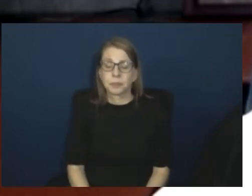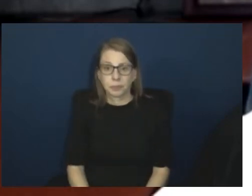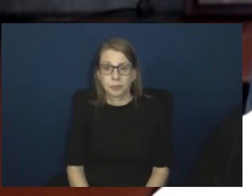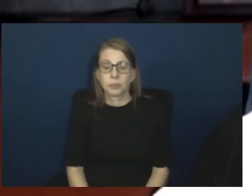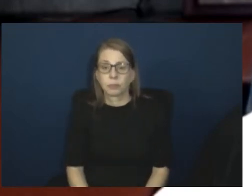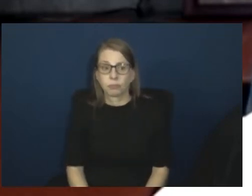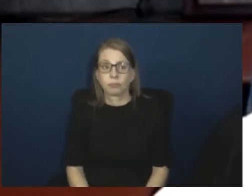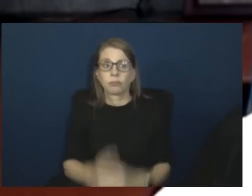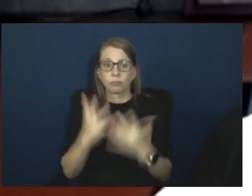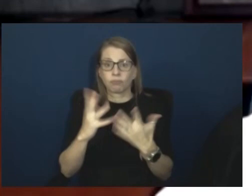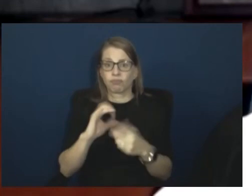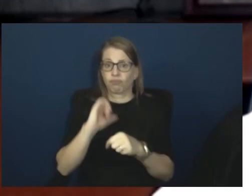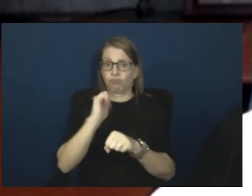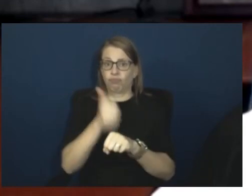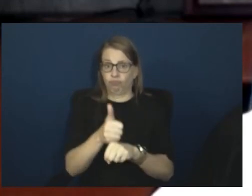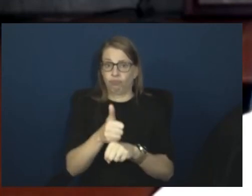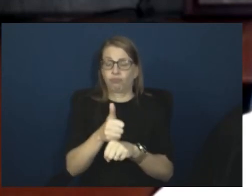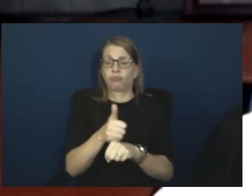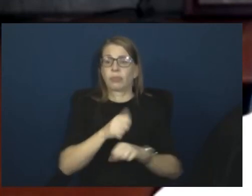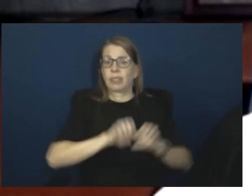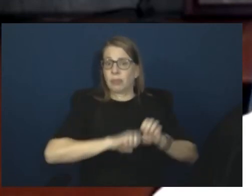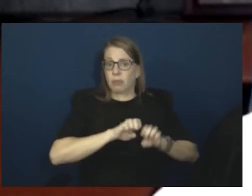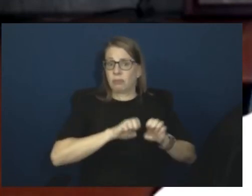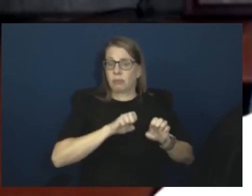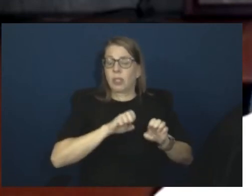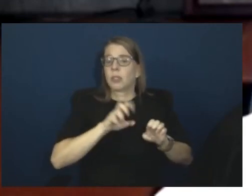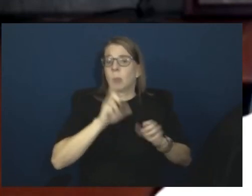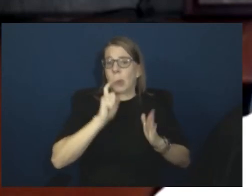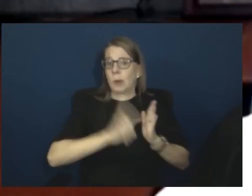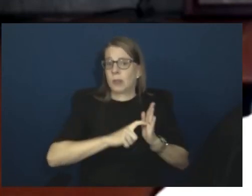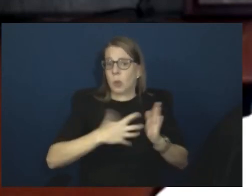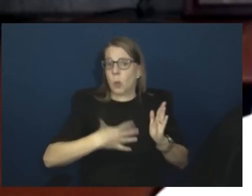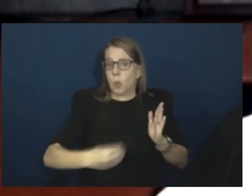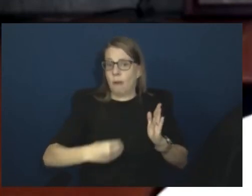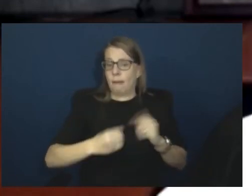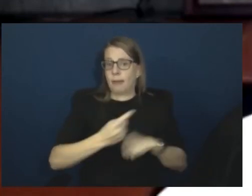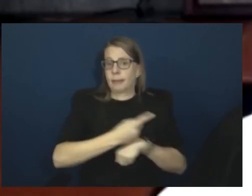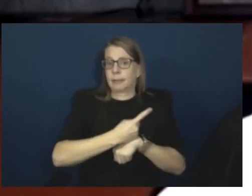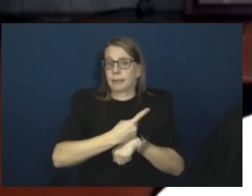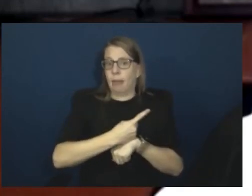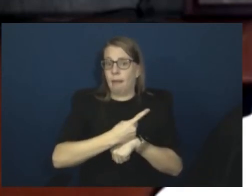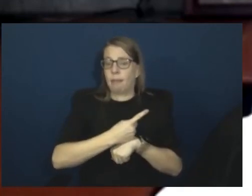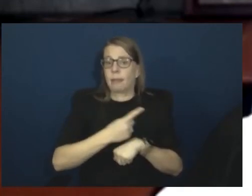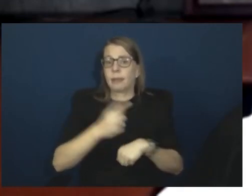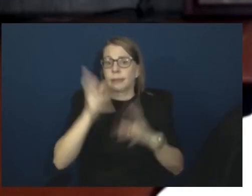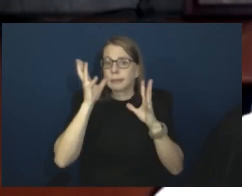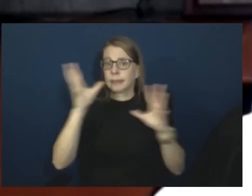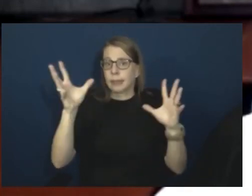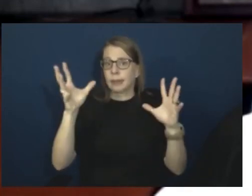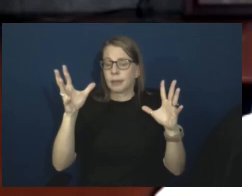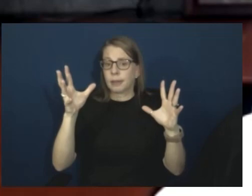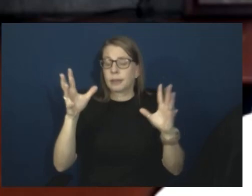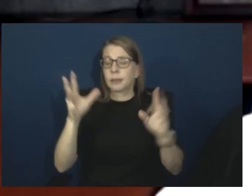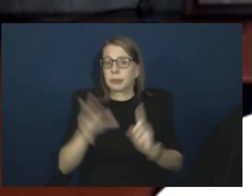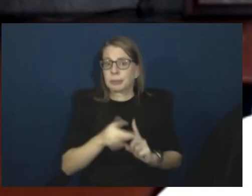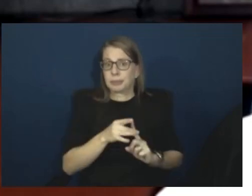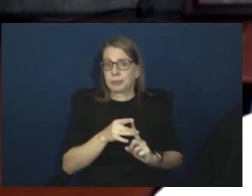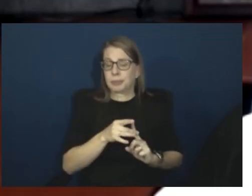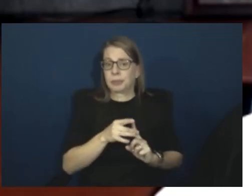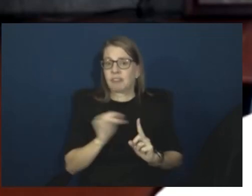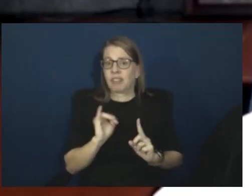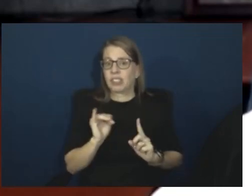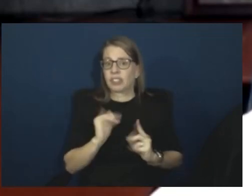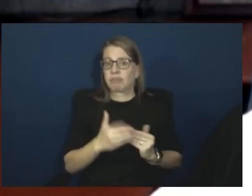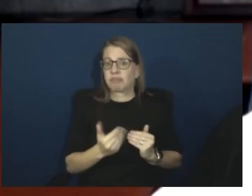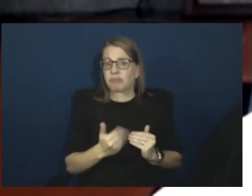established experimentally that white-tailed deer are highly susceptible to experimental SARS-CoV-2 infection.